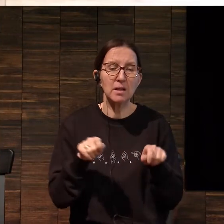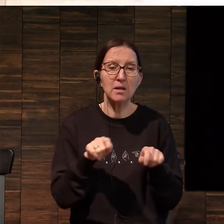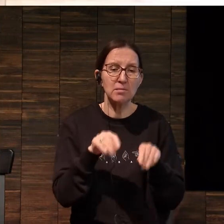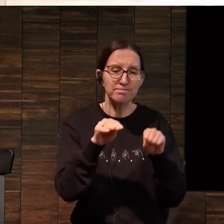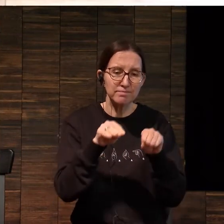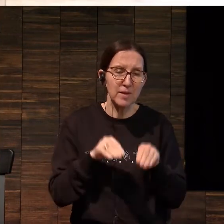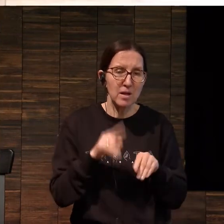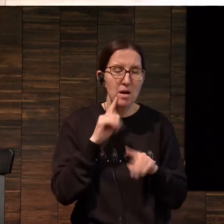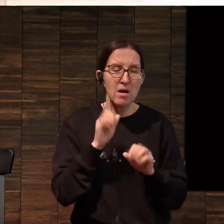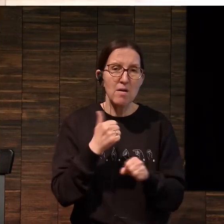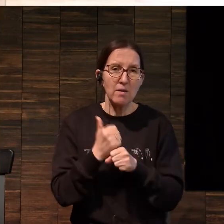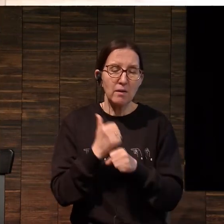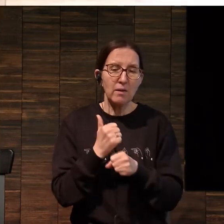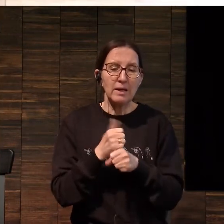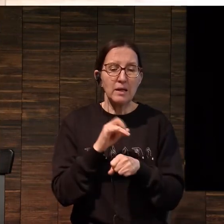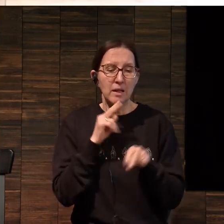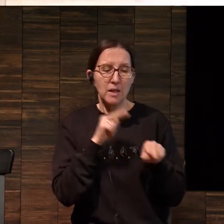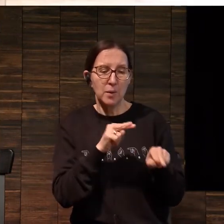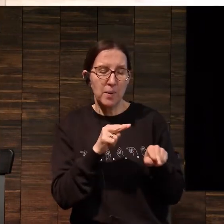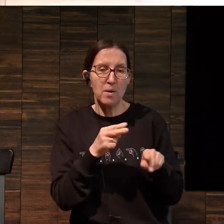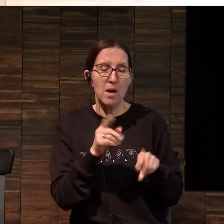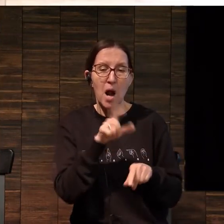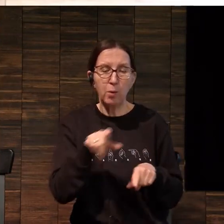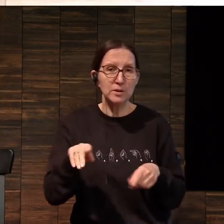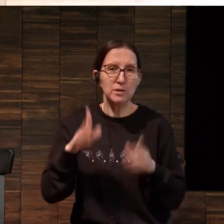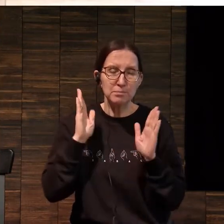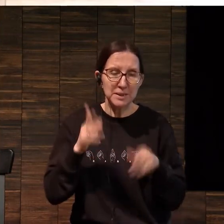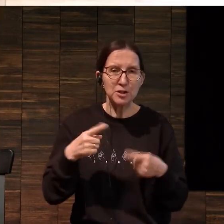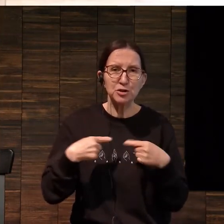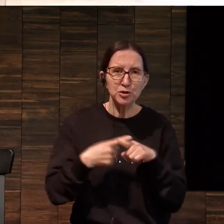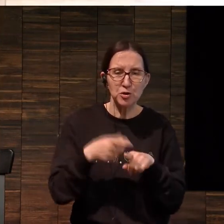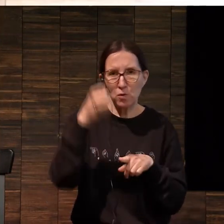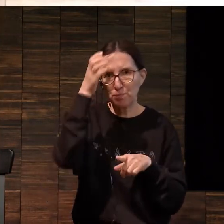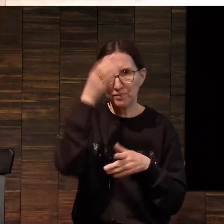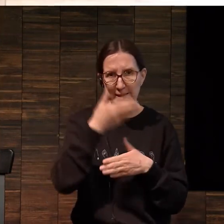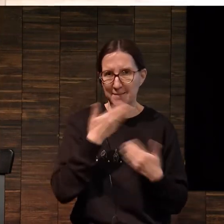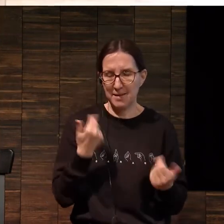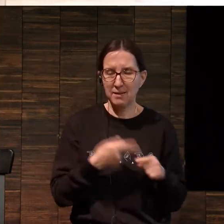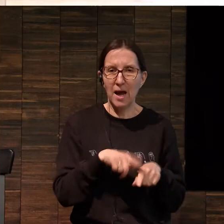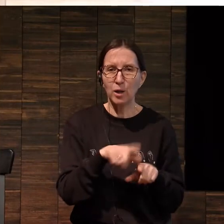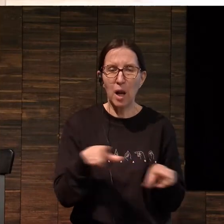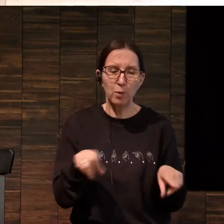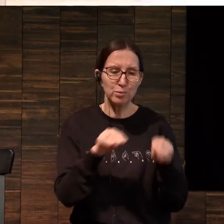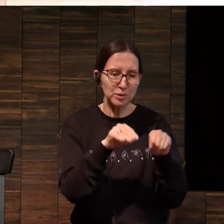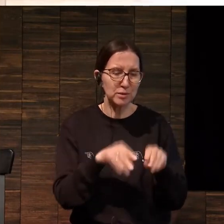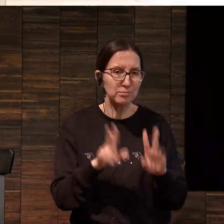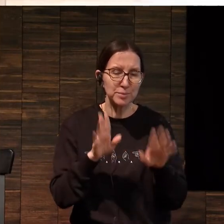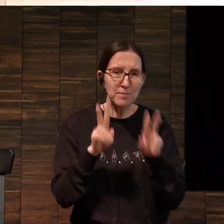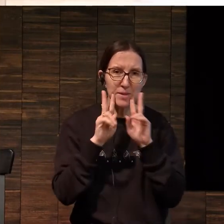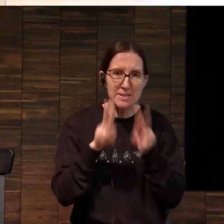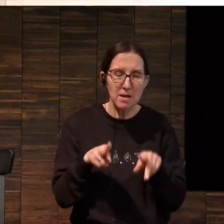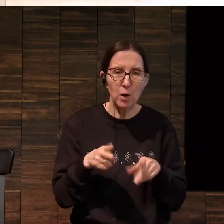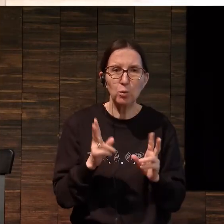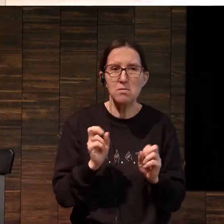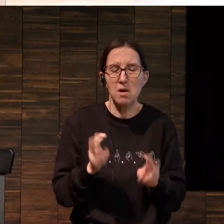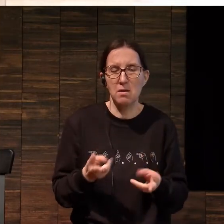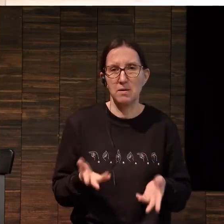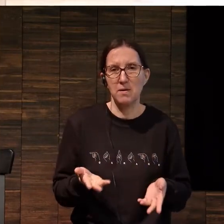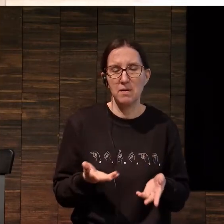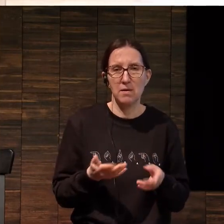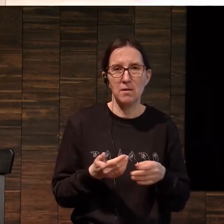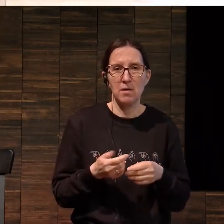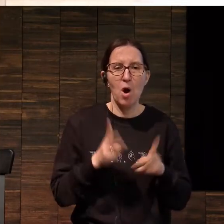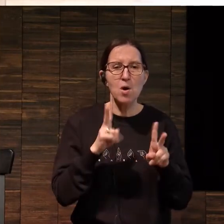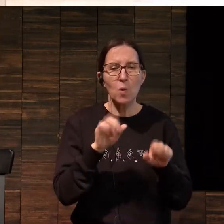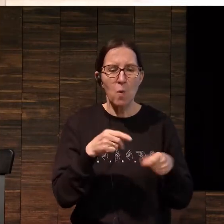header is. They don't even know how to interact with code or inspect elements on a page. They obviously cannot change the code itself. So